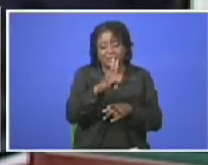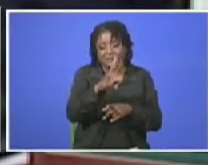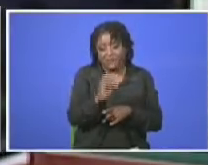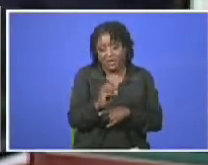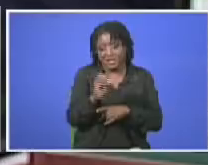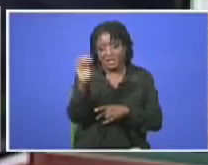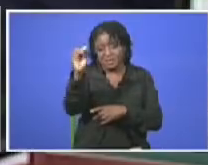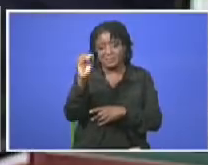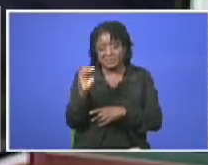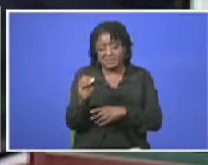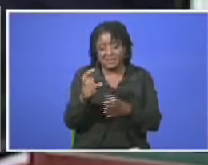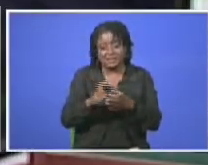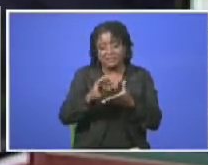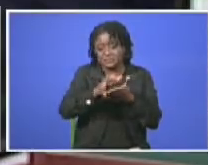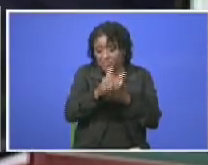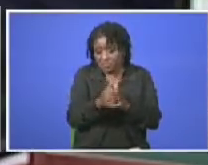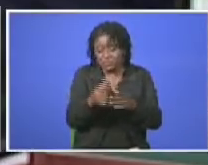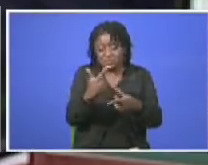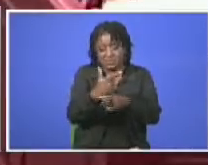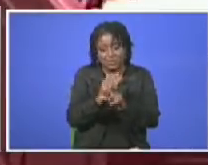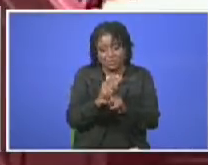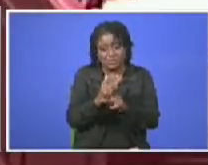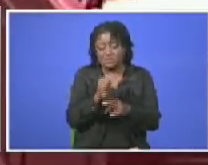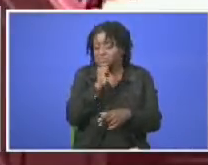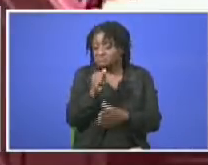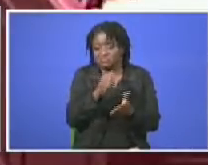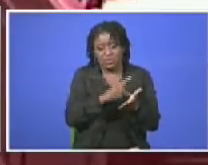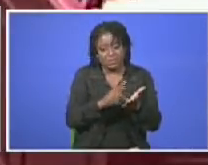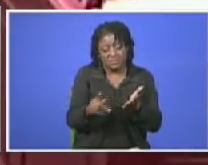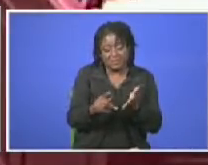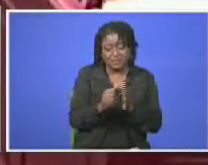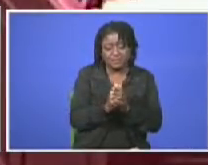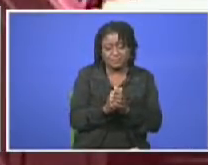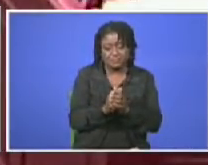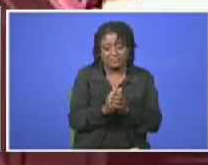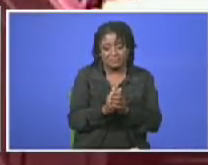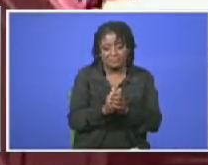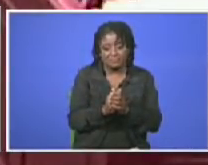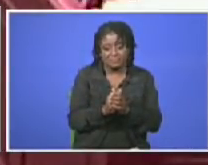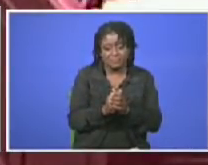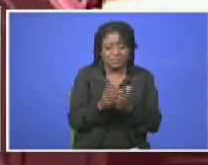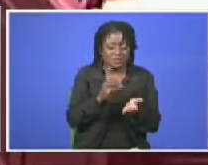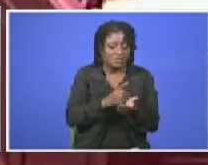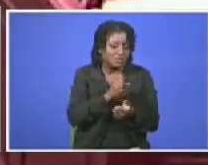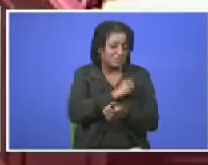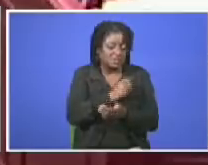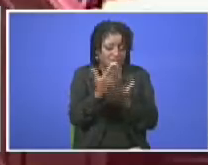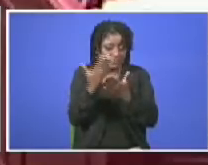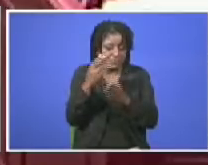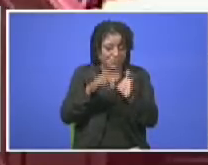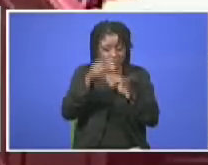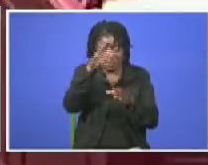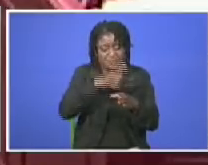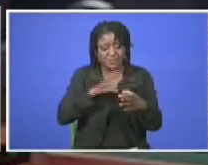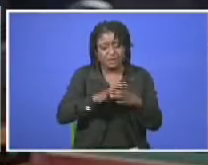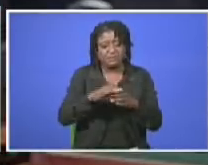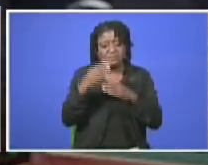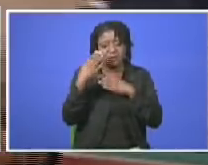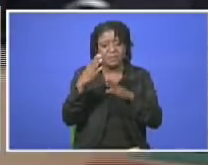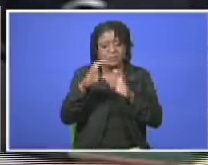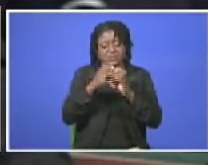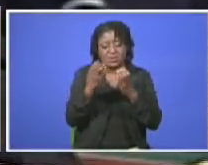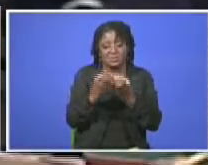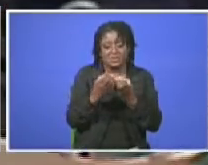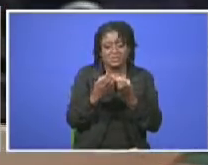40% of those loans were delinquent. Dr. Sands, a former chairman of the Bahamas Mortgage Corporation, also explained that the BMC